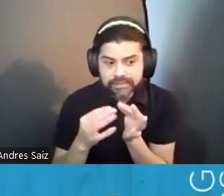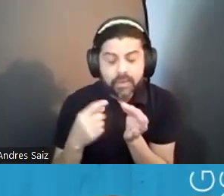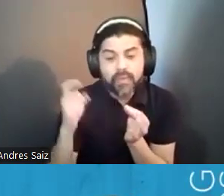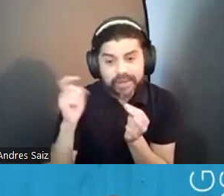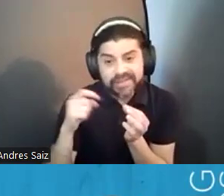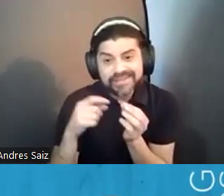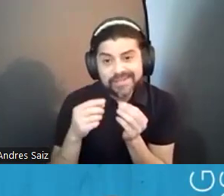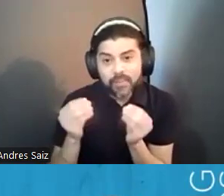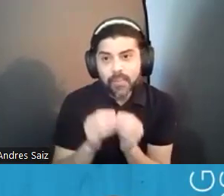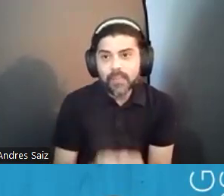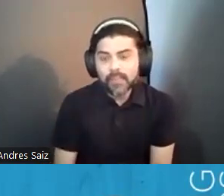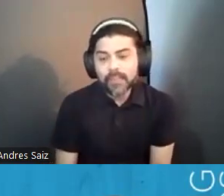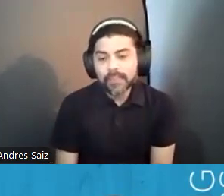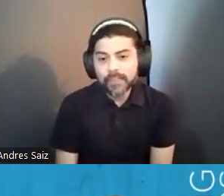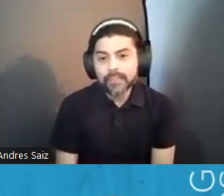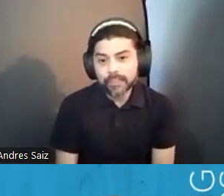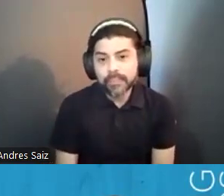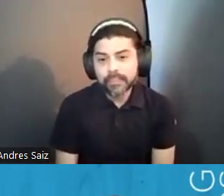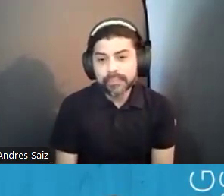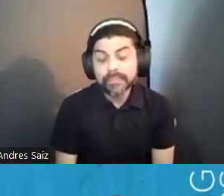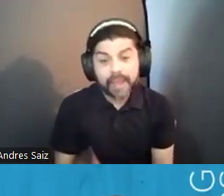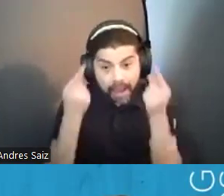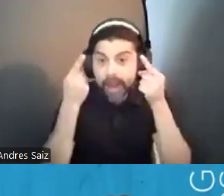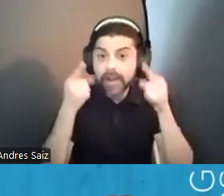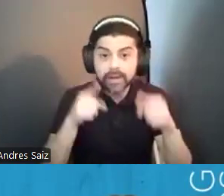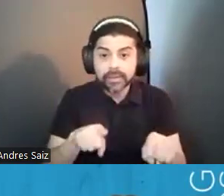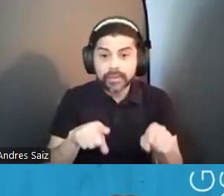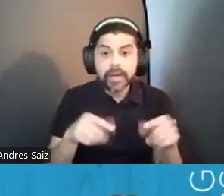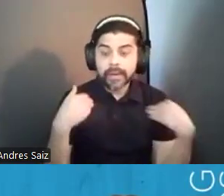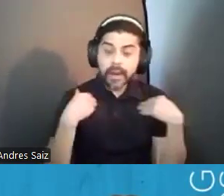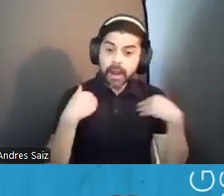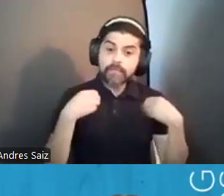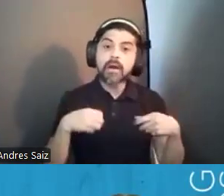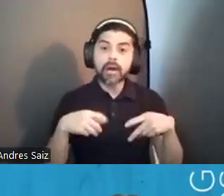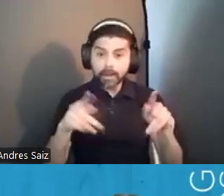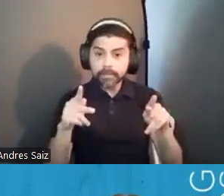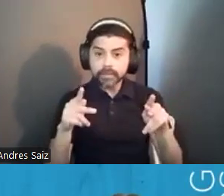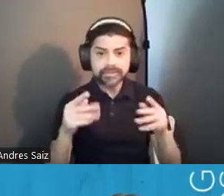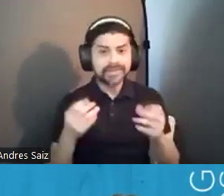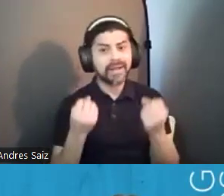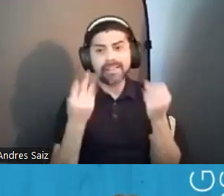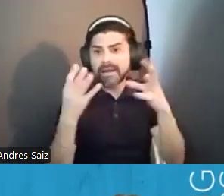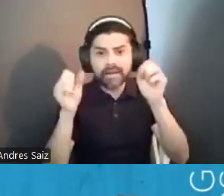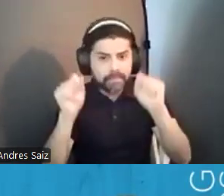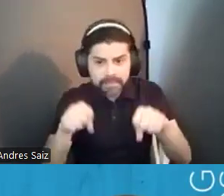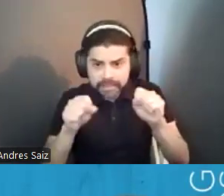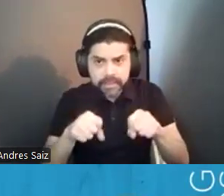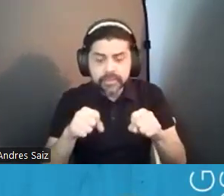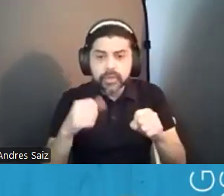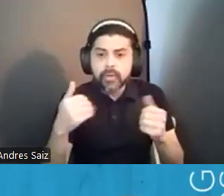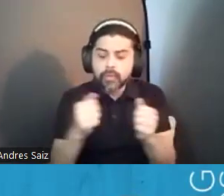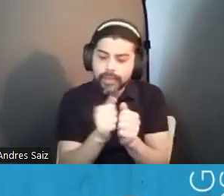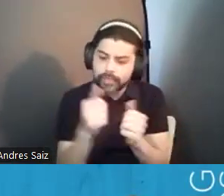community. So I agree there's opportunity and there's tremendous potential with the new